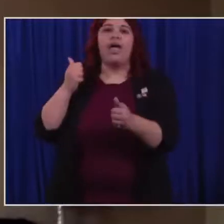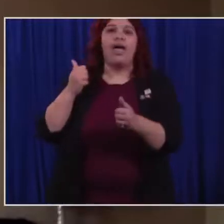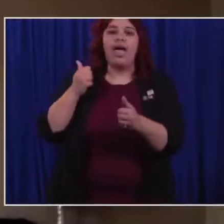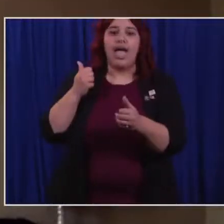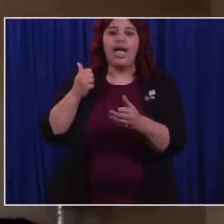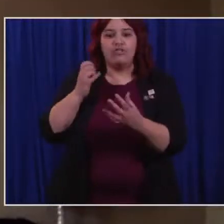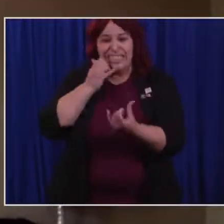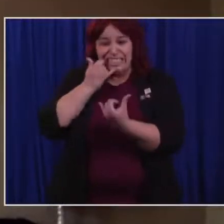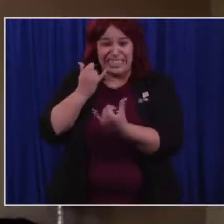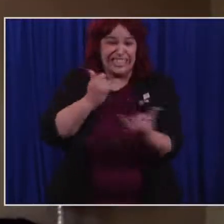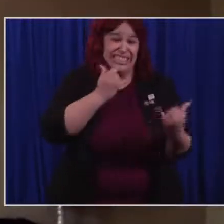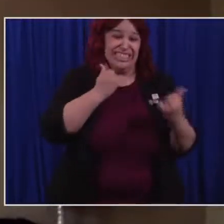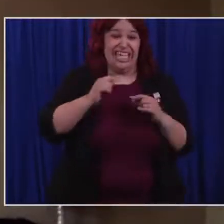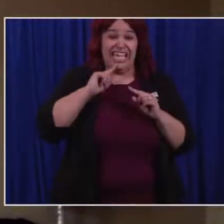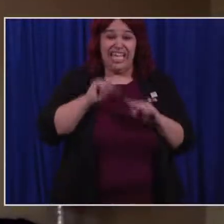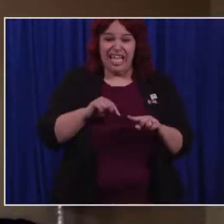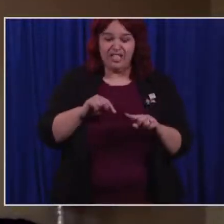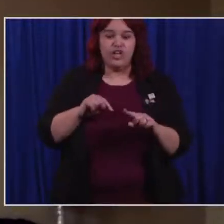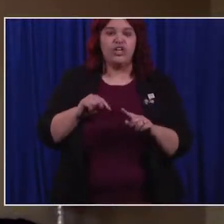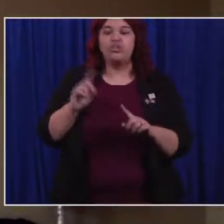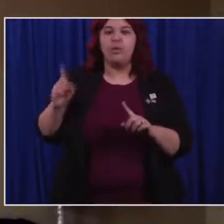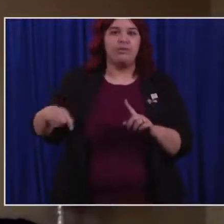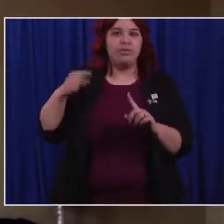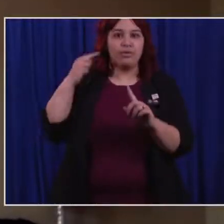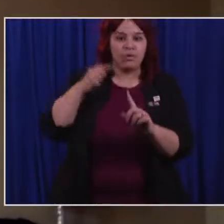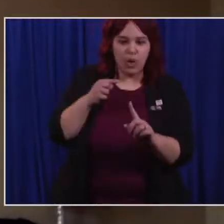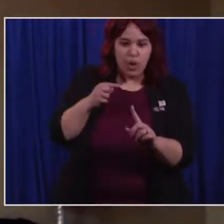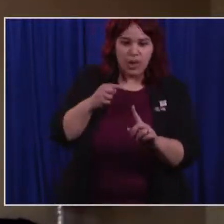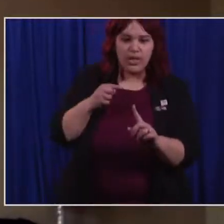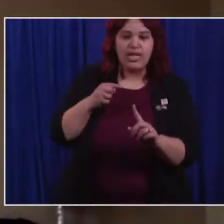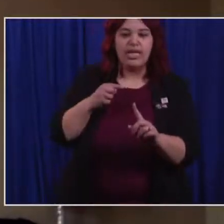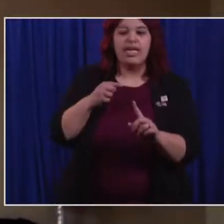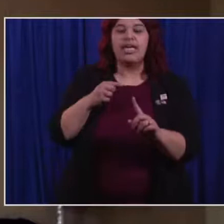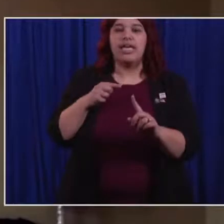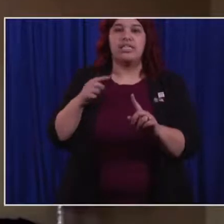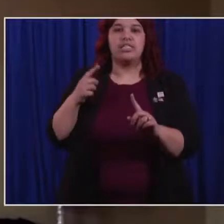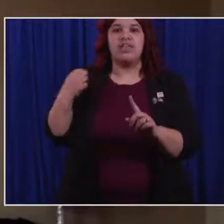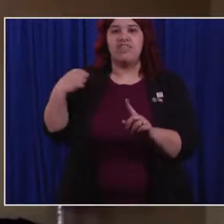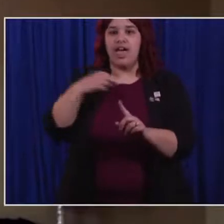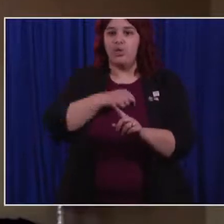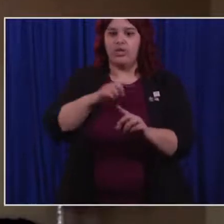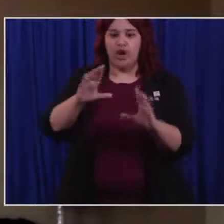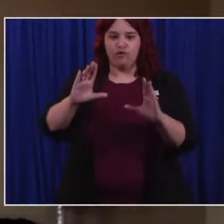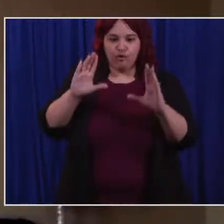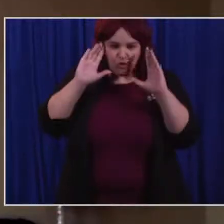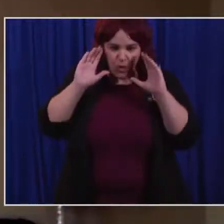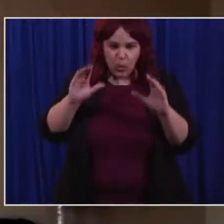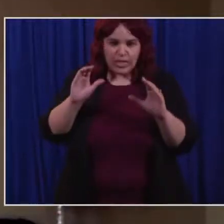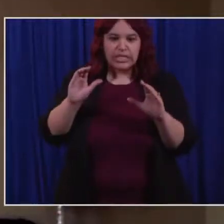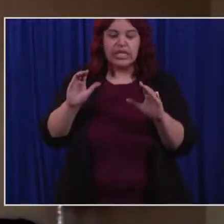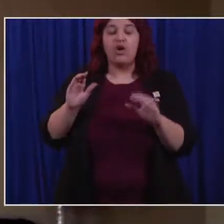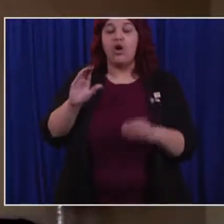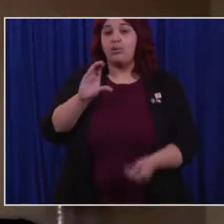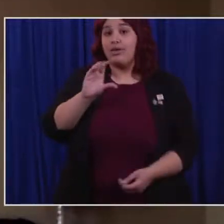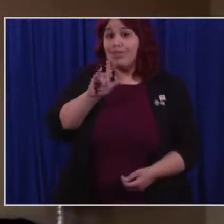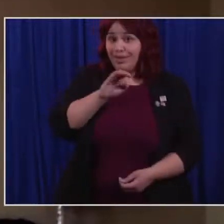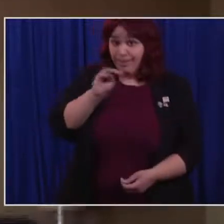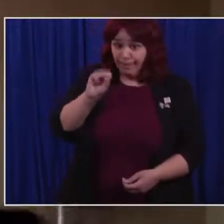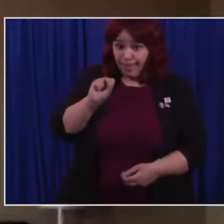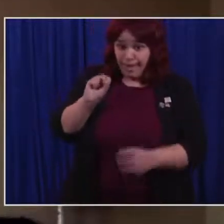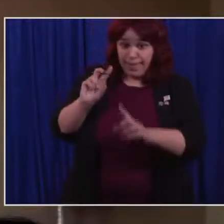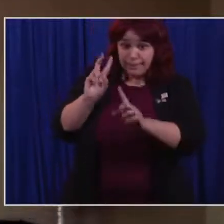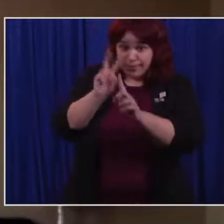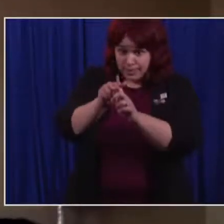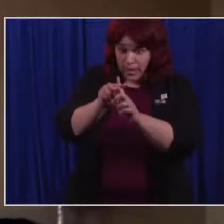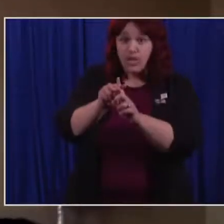new calls coming through and making sure then that we're focused on processing the claims that we need to. So it all